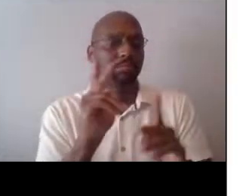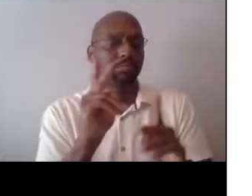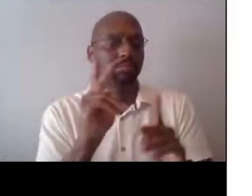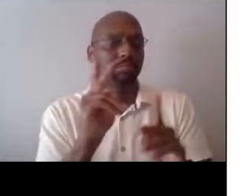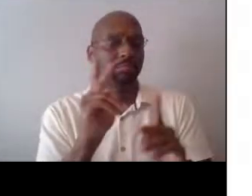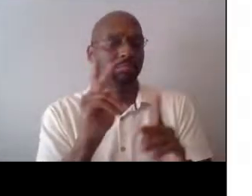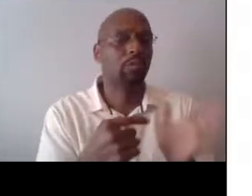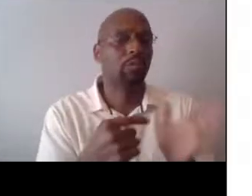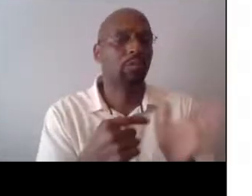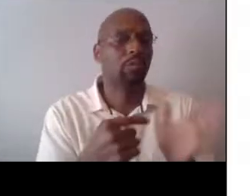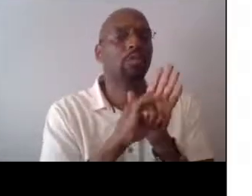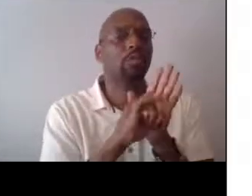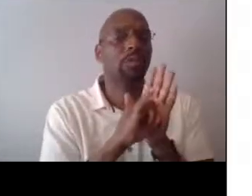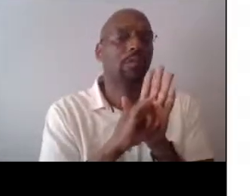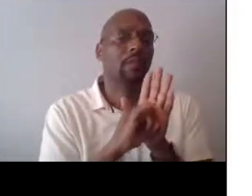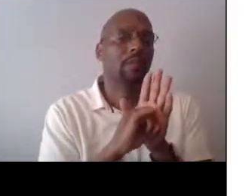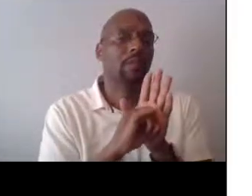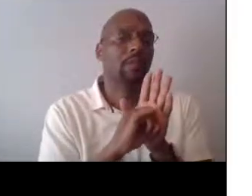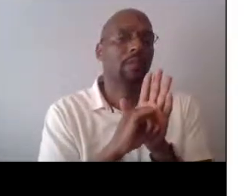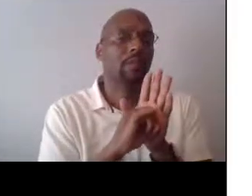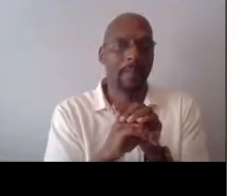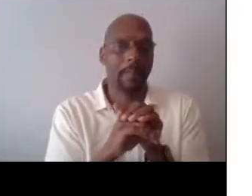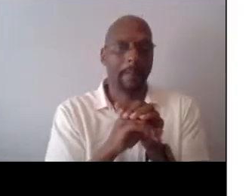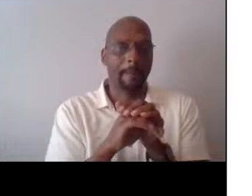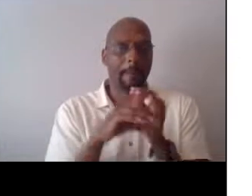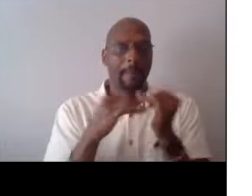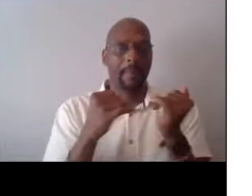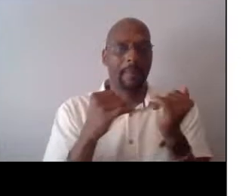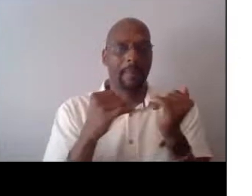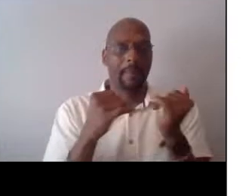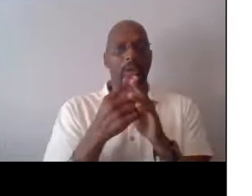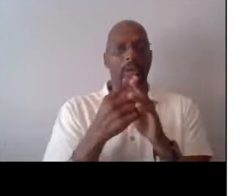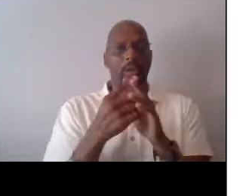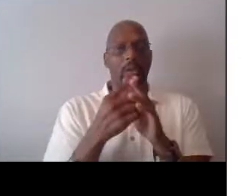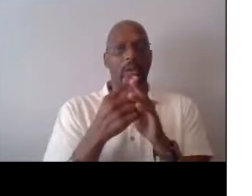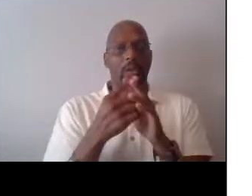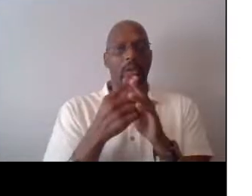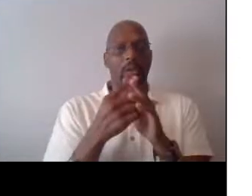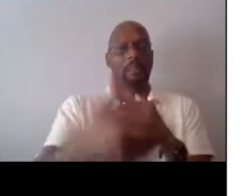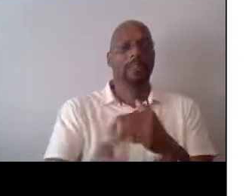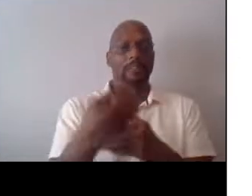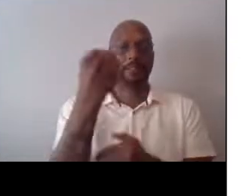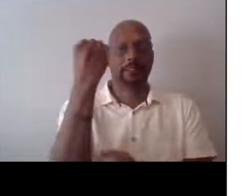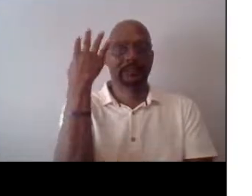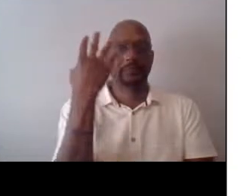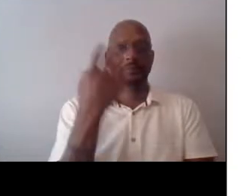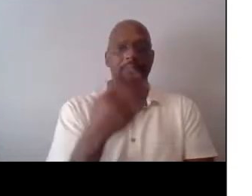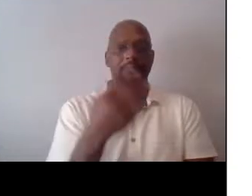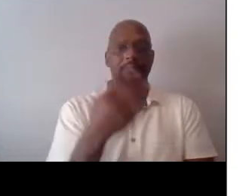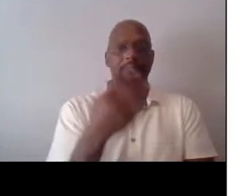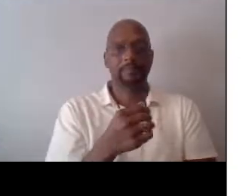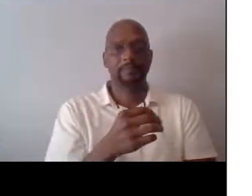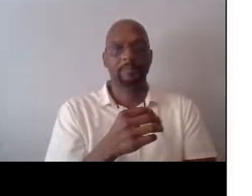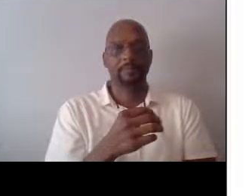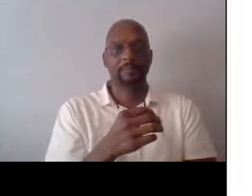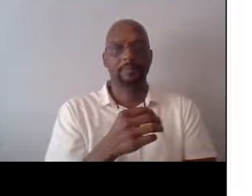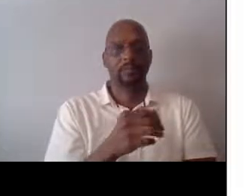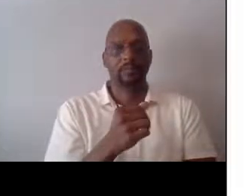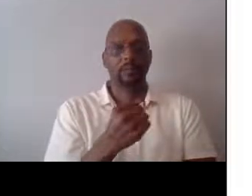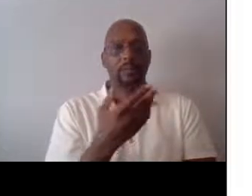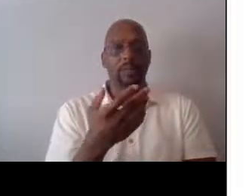All right, and I'll just get started on the next slide before it comes up. So one thing I'm really